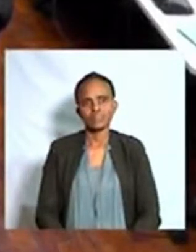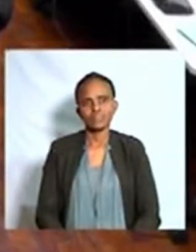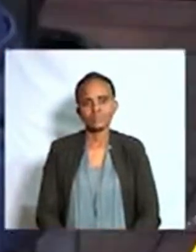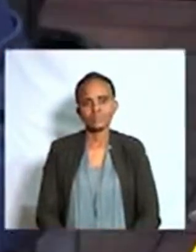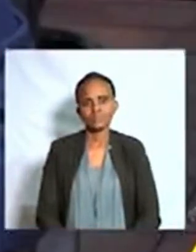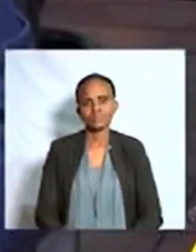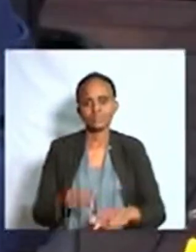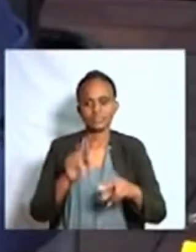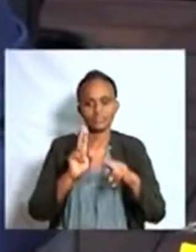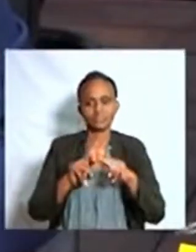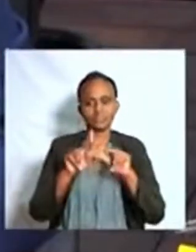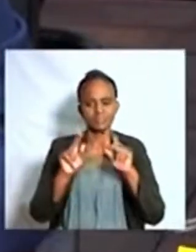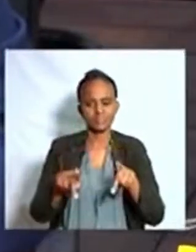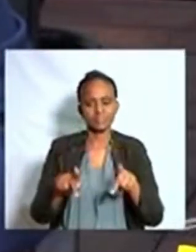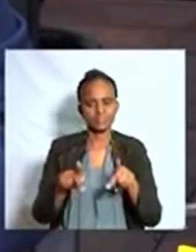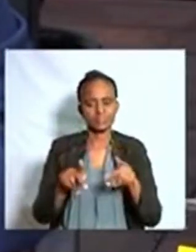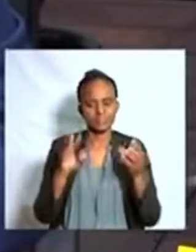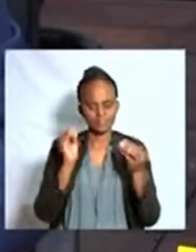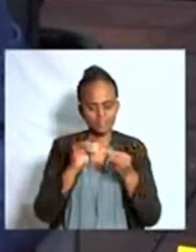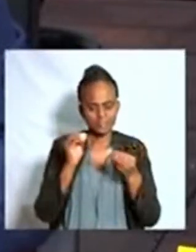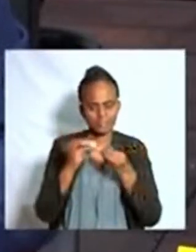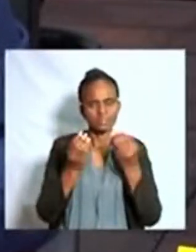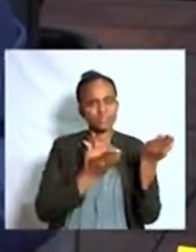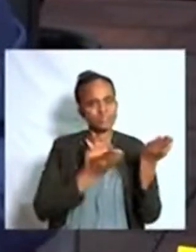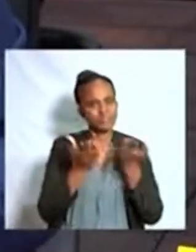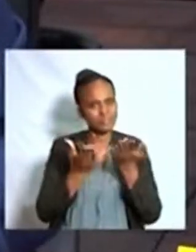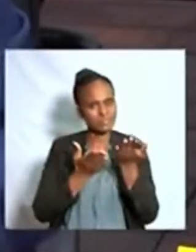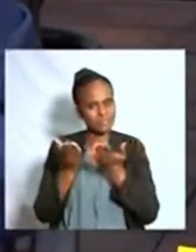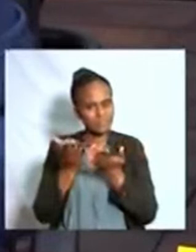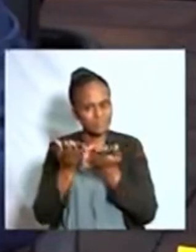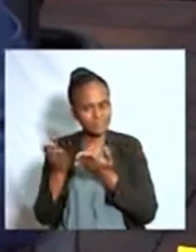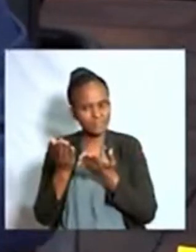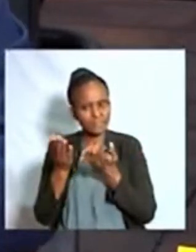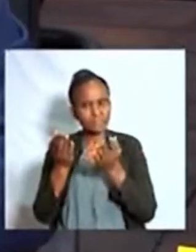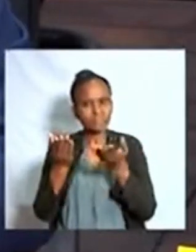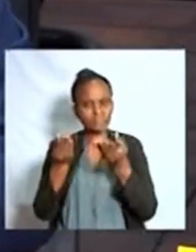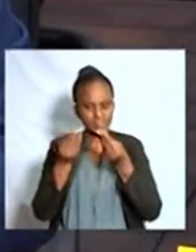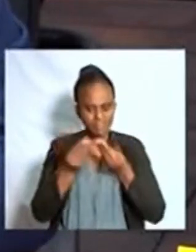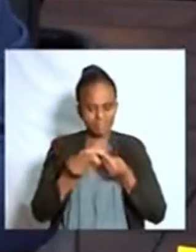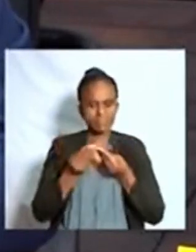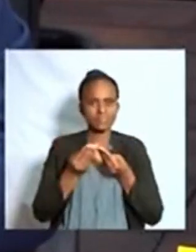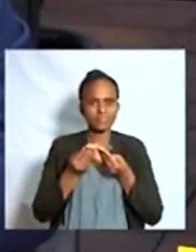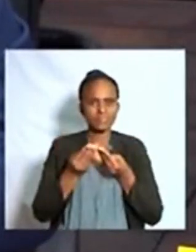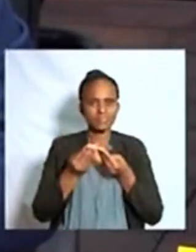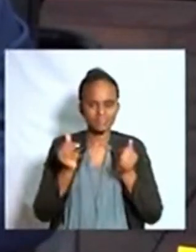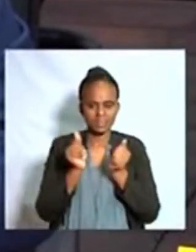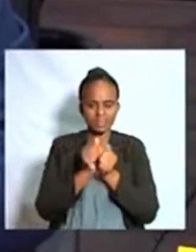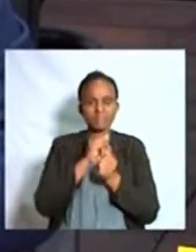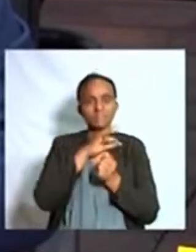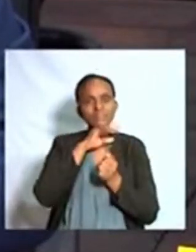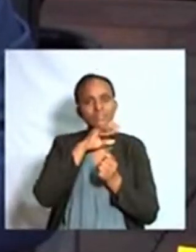Through the chair, mainly the services that we're giving is garbage collection.